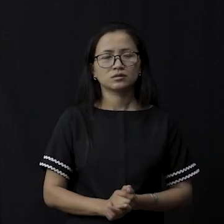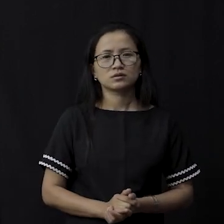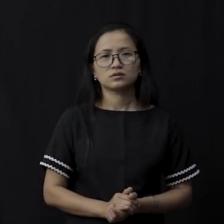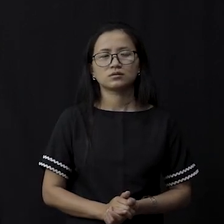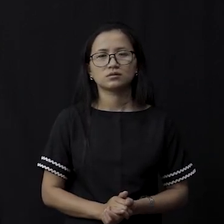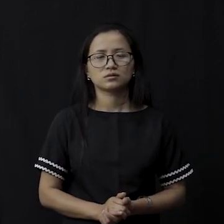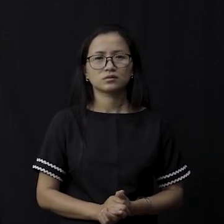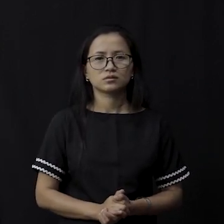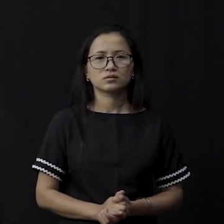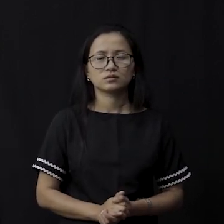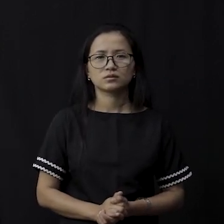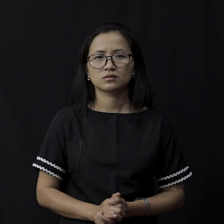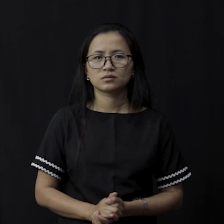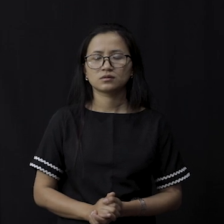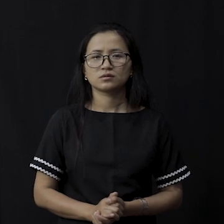sick.